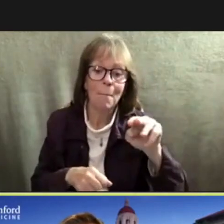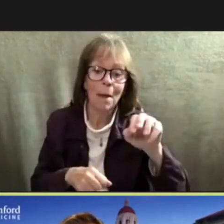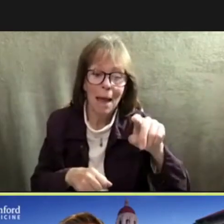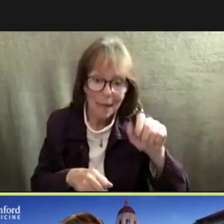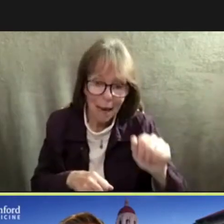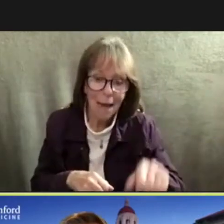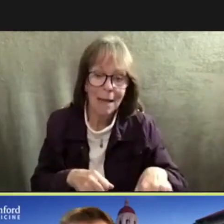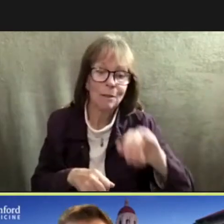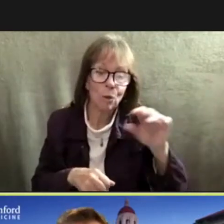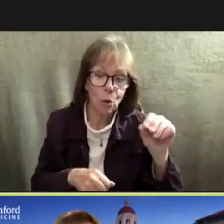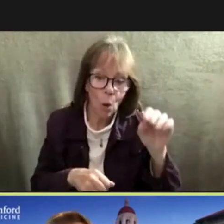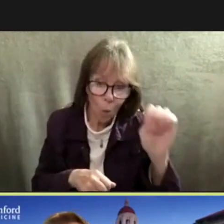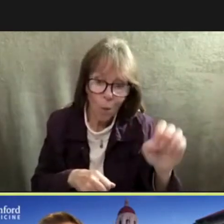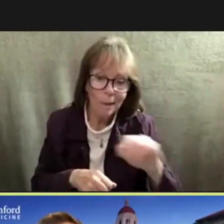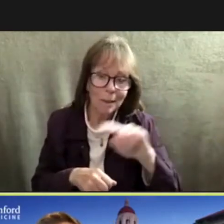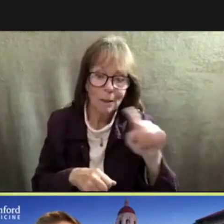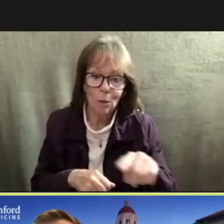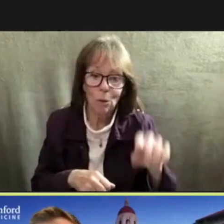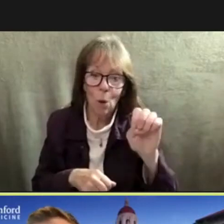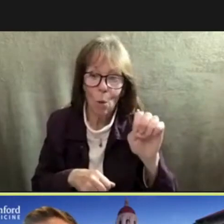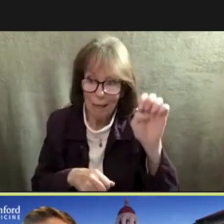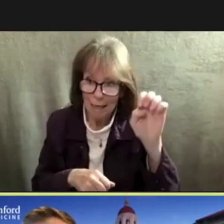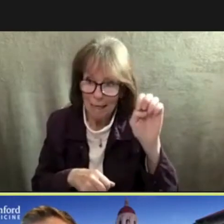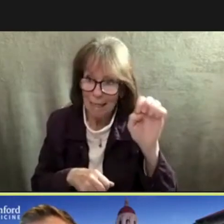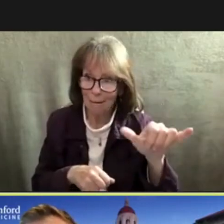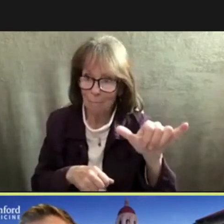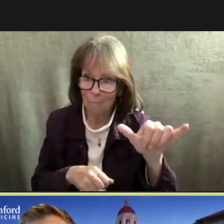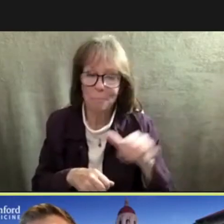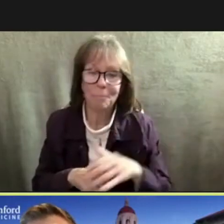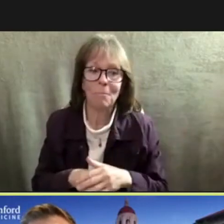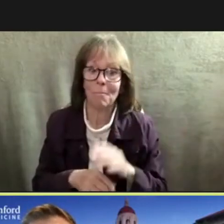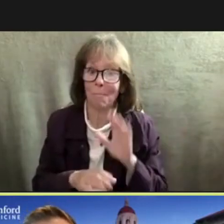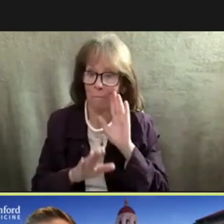Taus, Joe Garner, and Zoe Martin Lockhart.